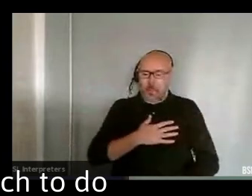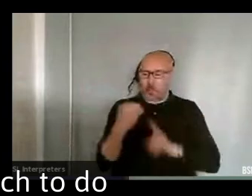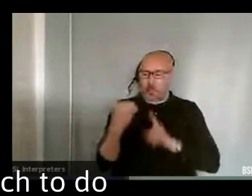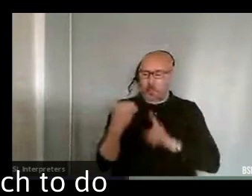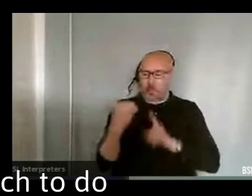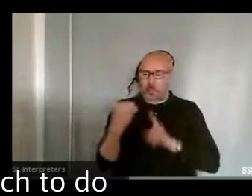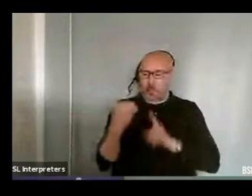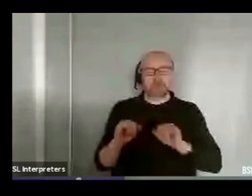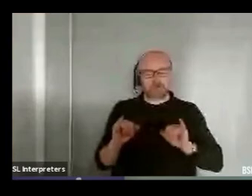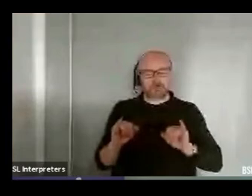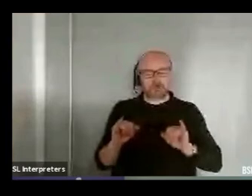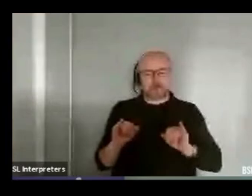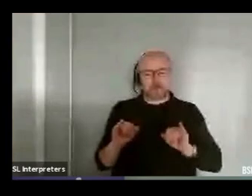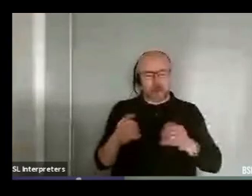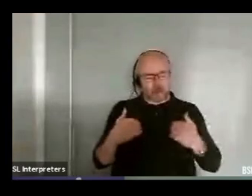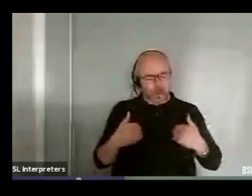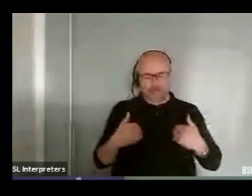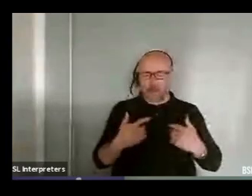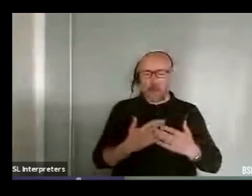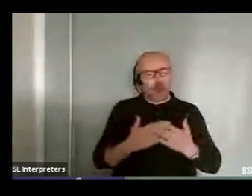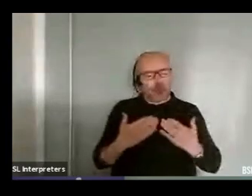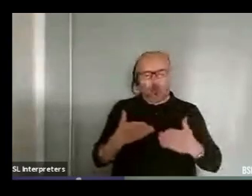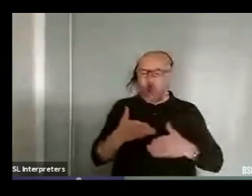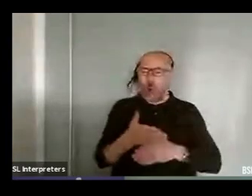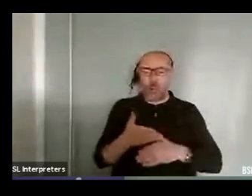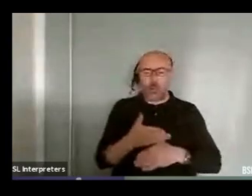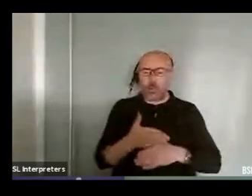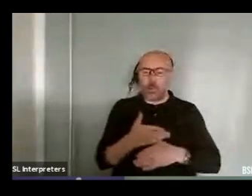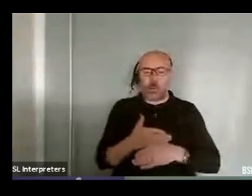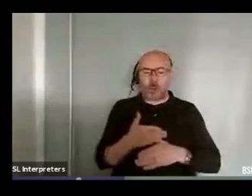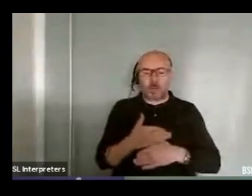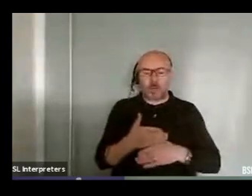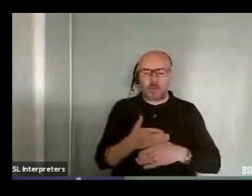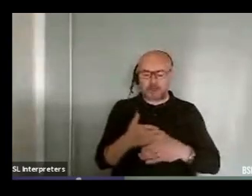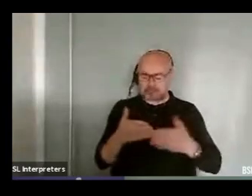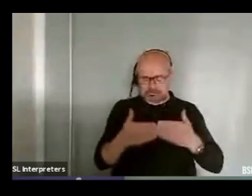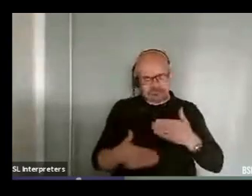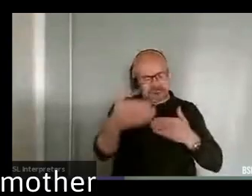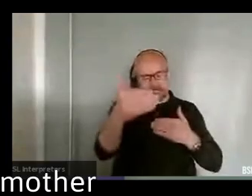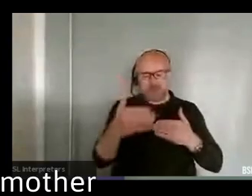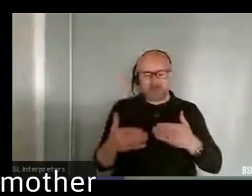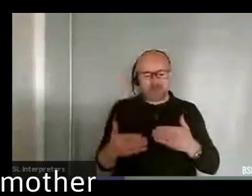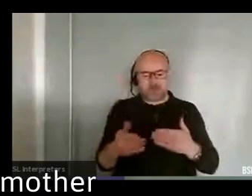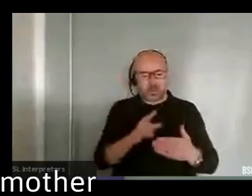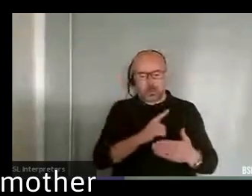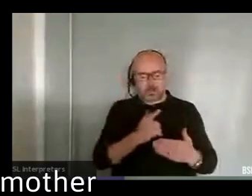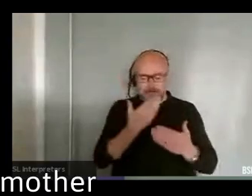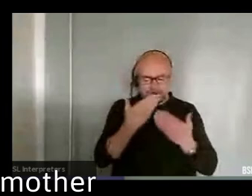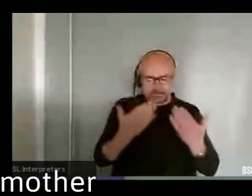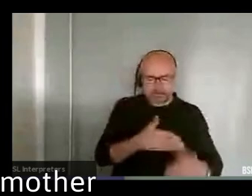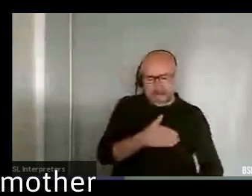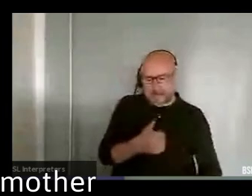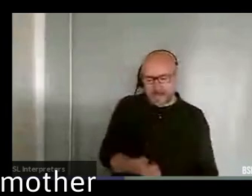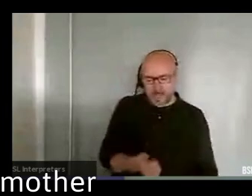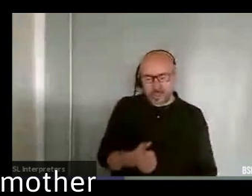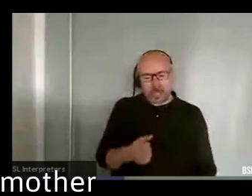being scientific only to being humane and compassion driven. I remember after about a week, my